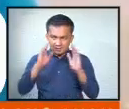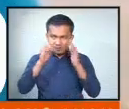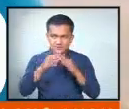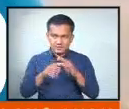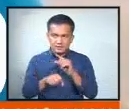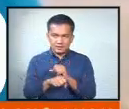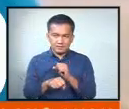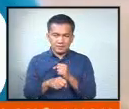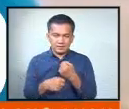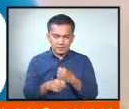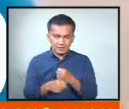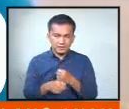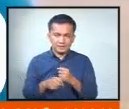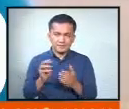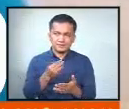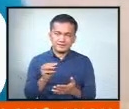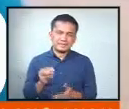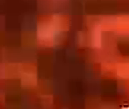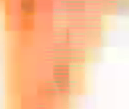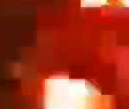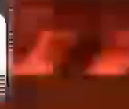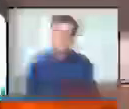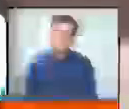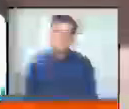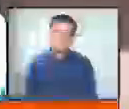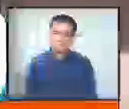young log focus up iguana musica